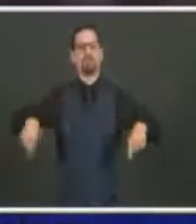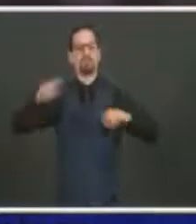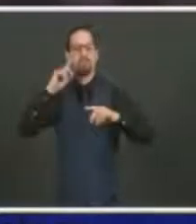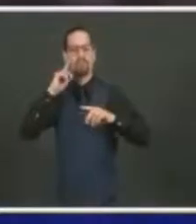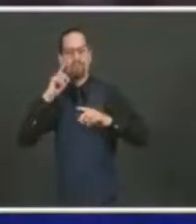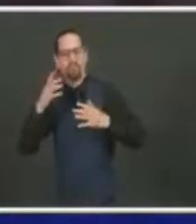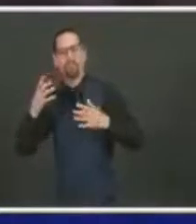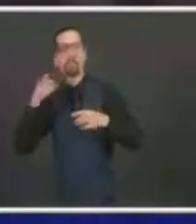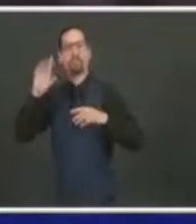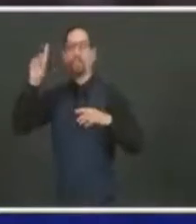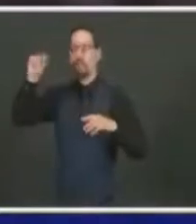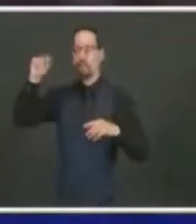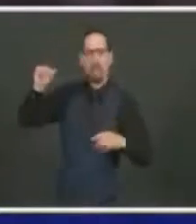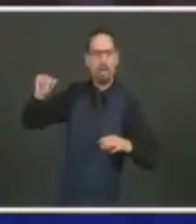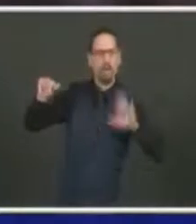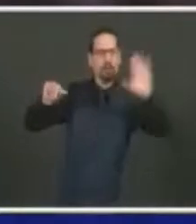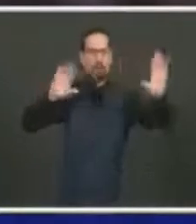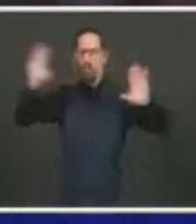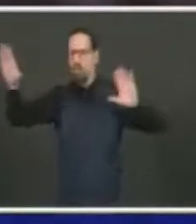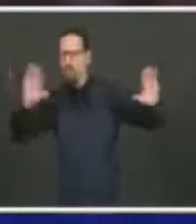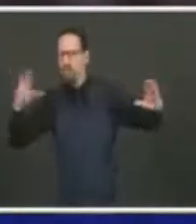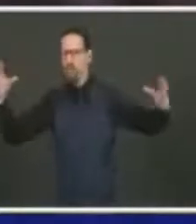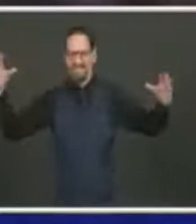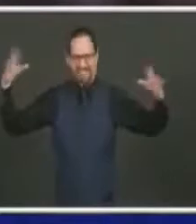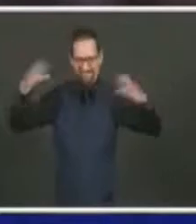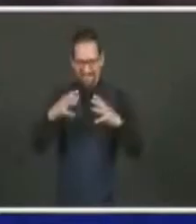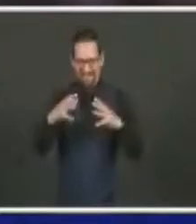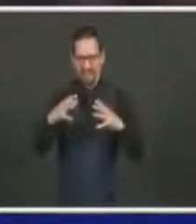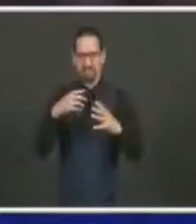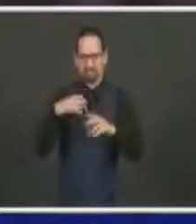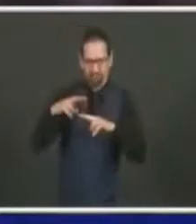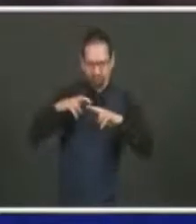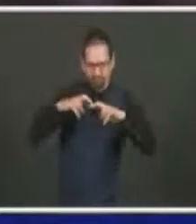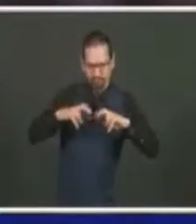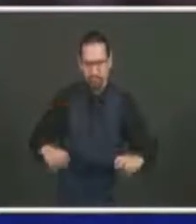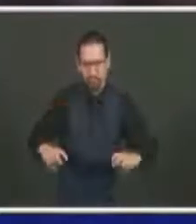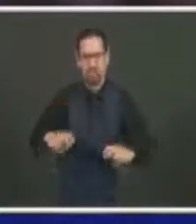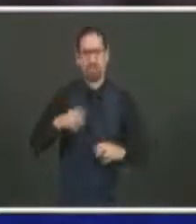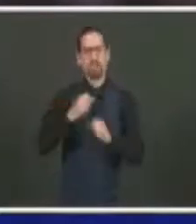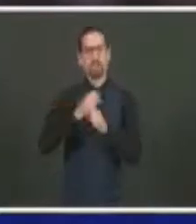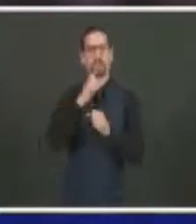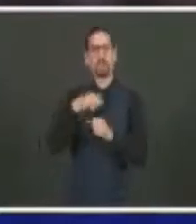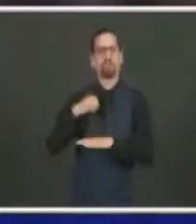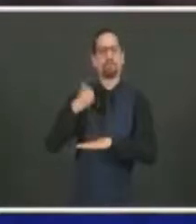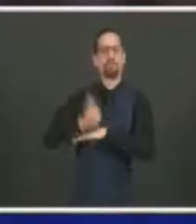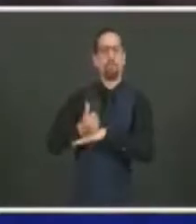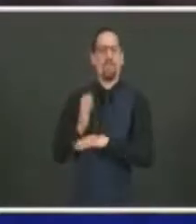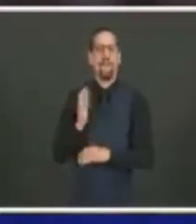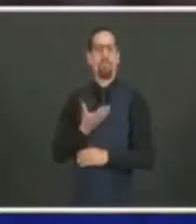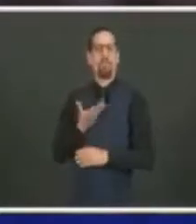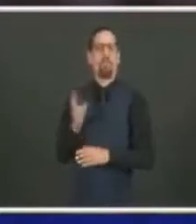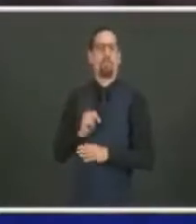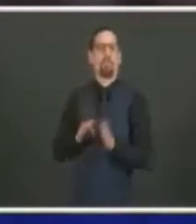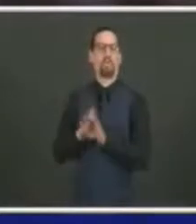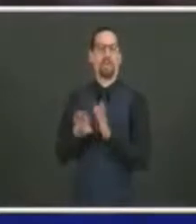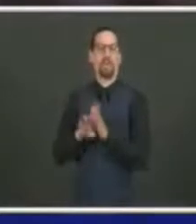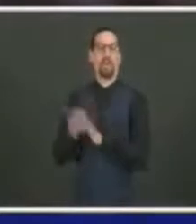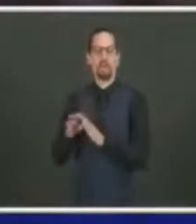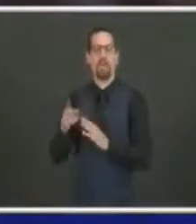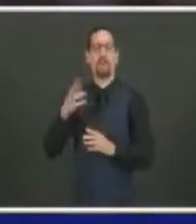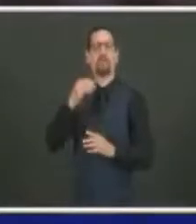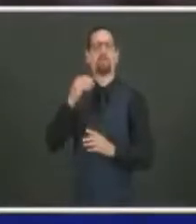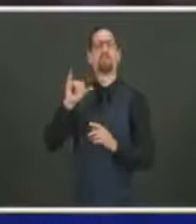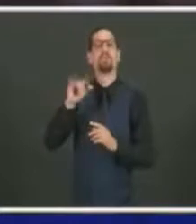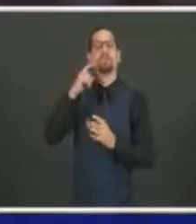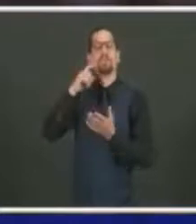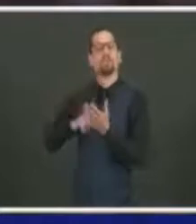into account where we are seeing spikes and clusters as a way to help us guide. Is it just those who are 20